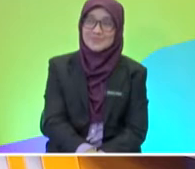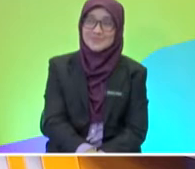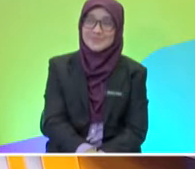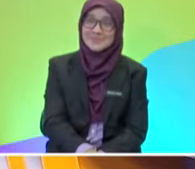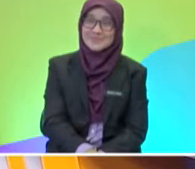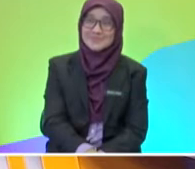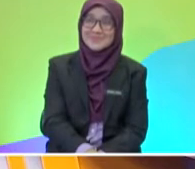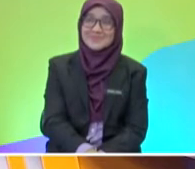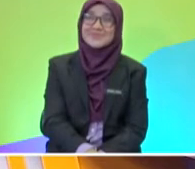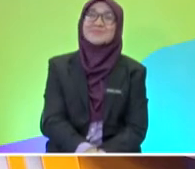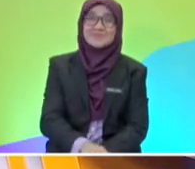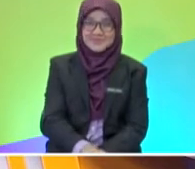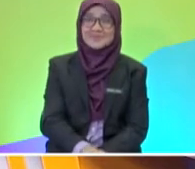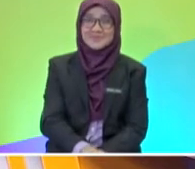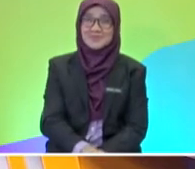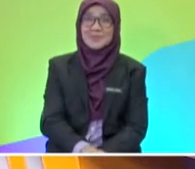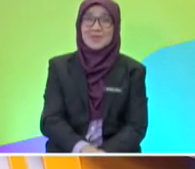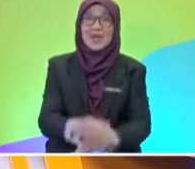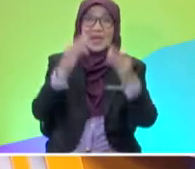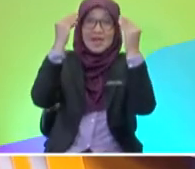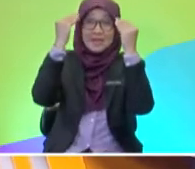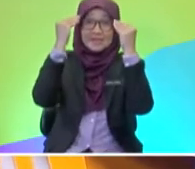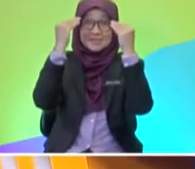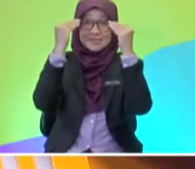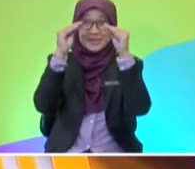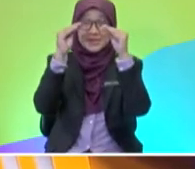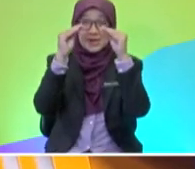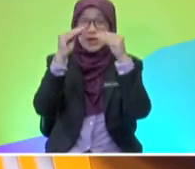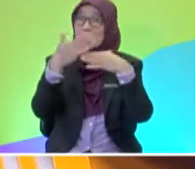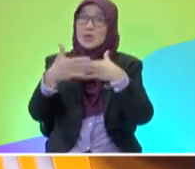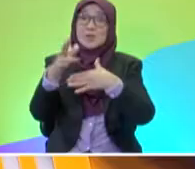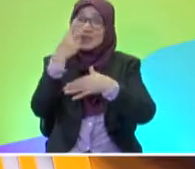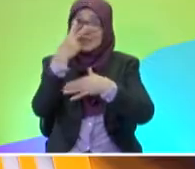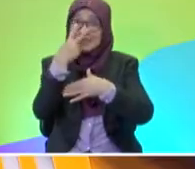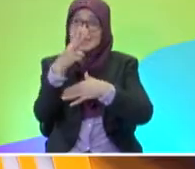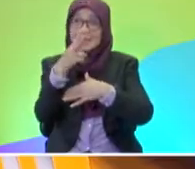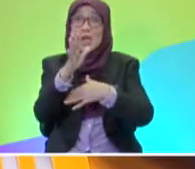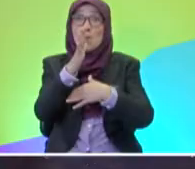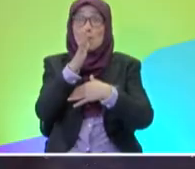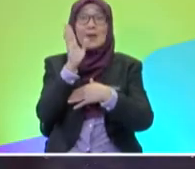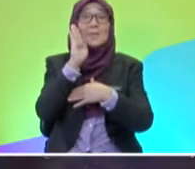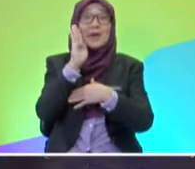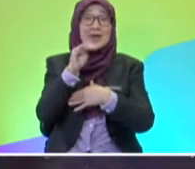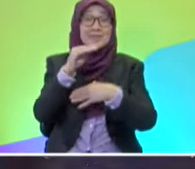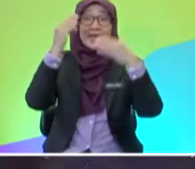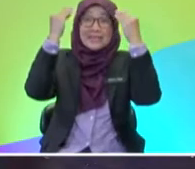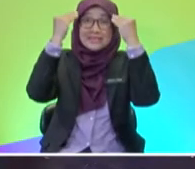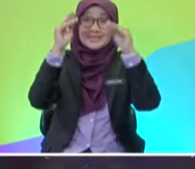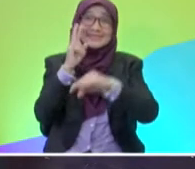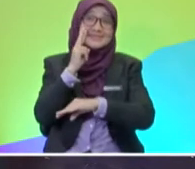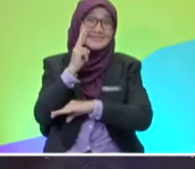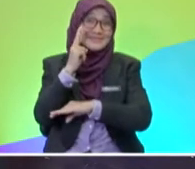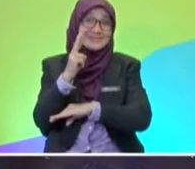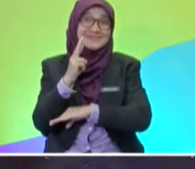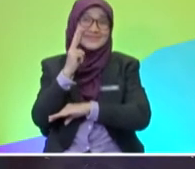Yes, there you have it. You have seen our teacher's profile today and she's the mama bee, which is Teacher Rahma. Yeah.